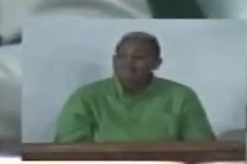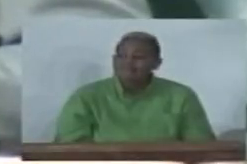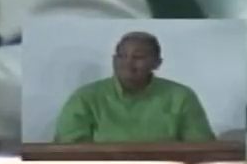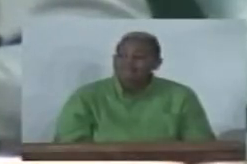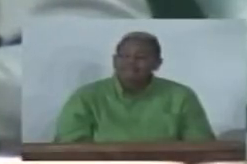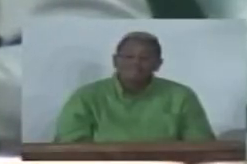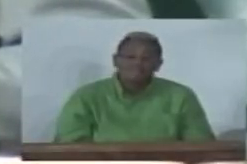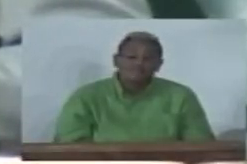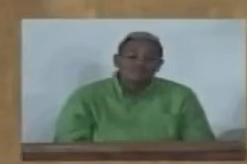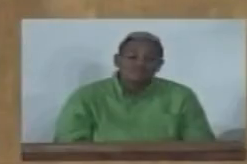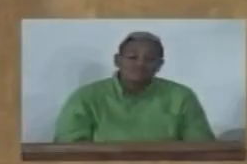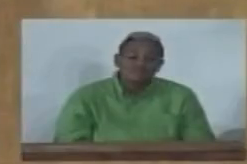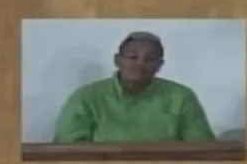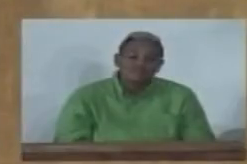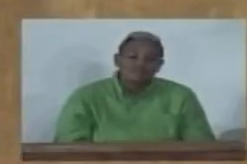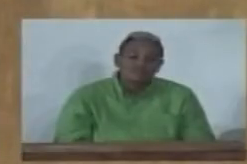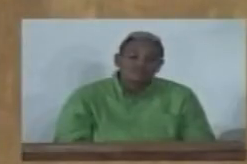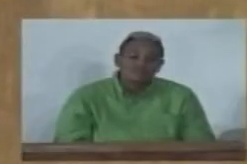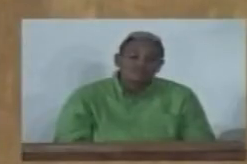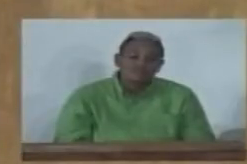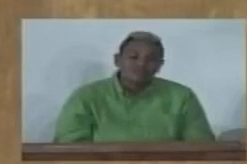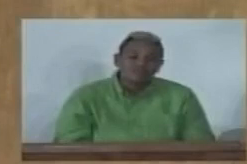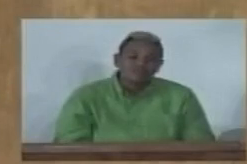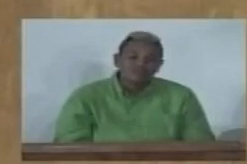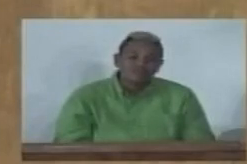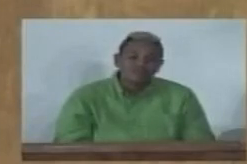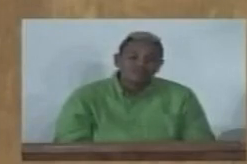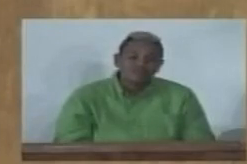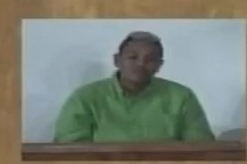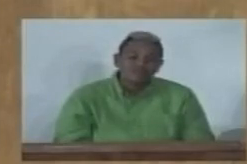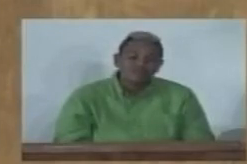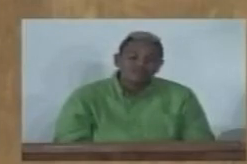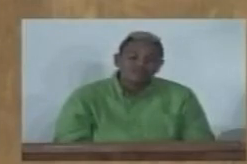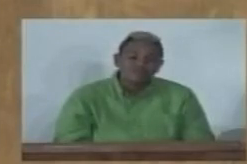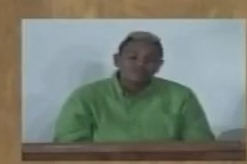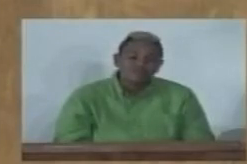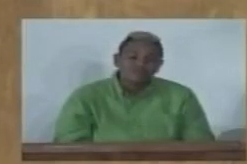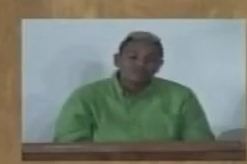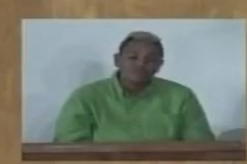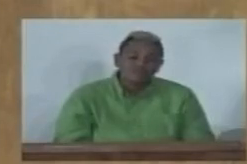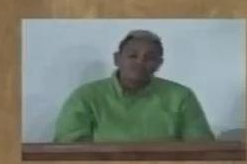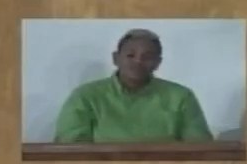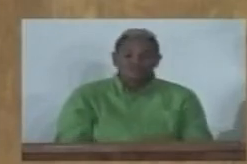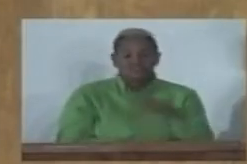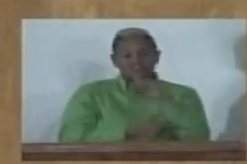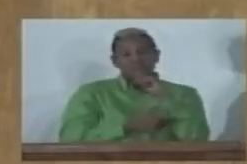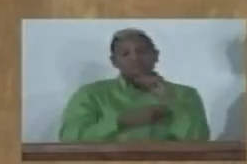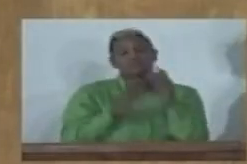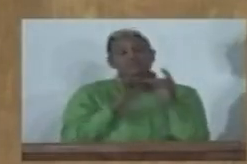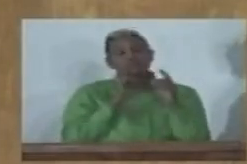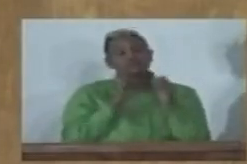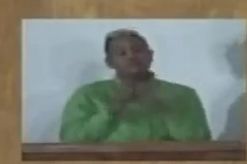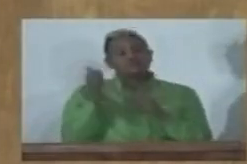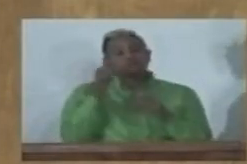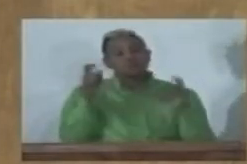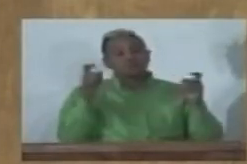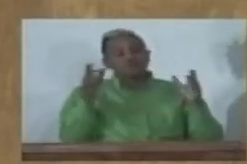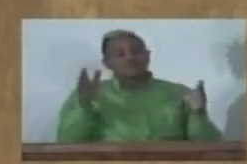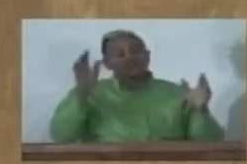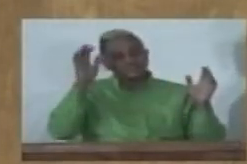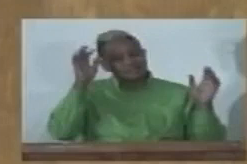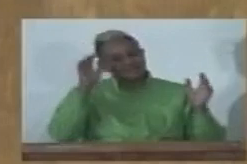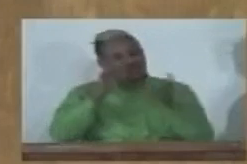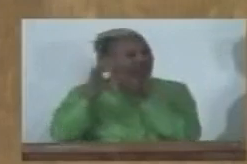I was tempted to talk about the supremacy of the rulers in light of the court decision in England. So